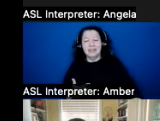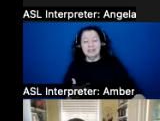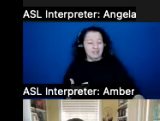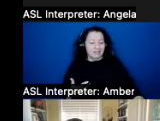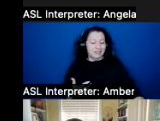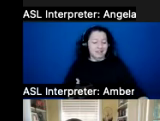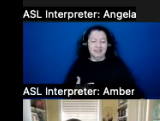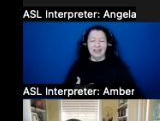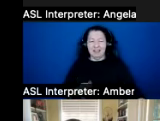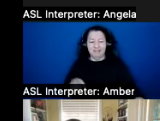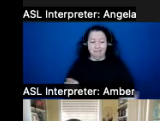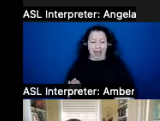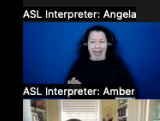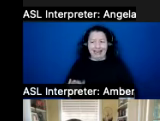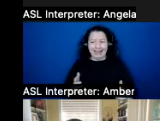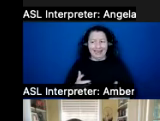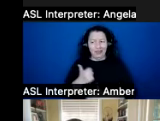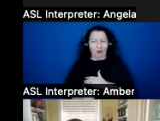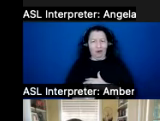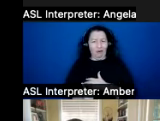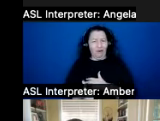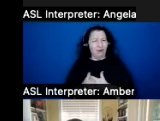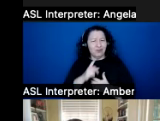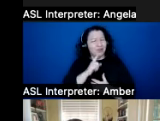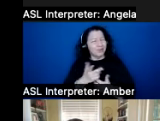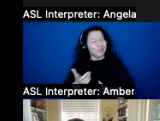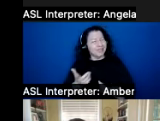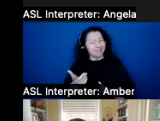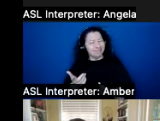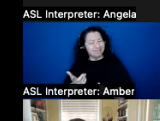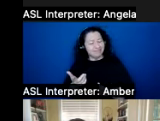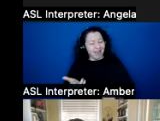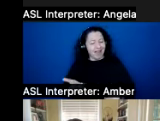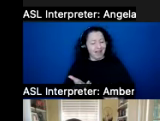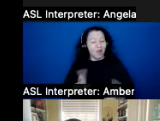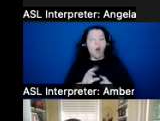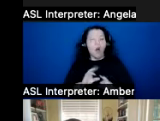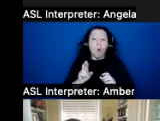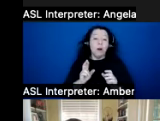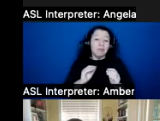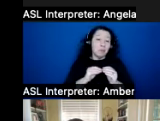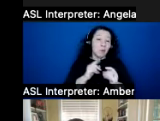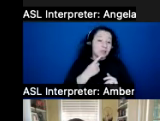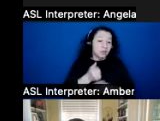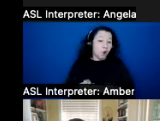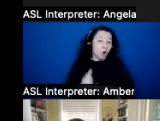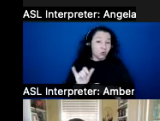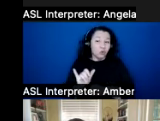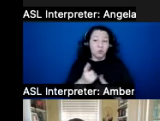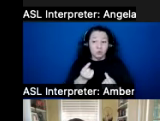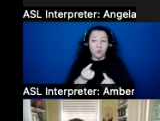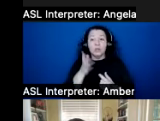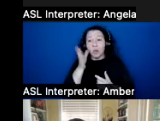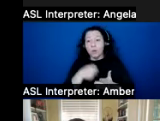just petty charges and that were really like a lot of or bigger charges too, and they would fine them these charges,